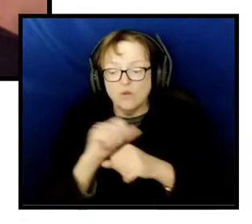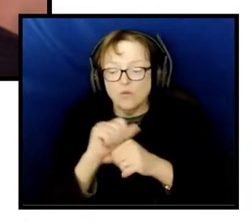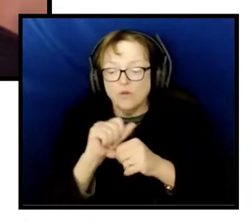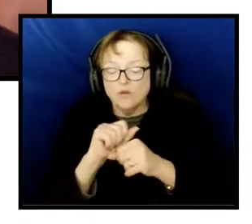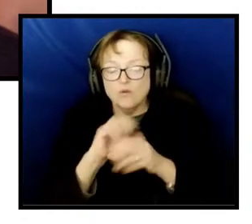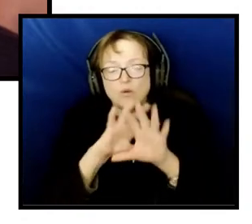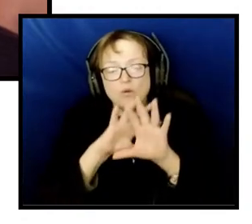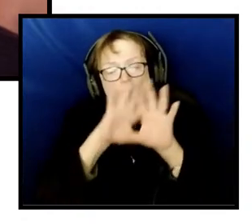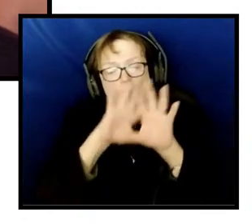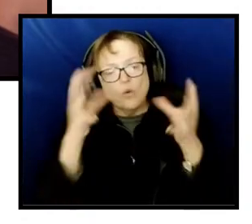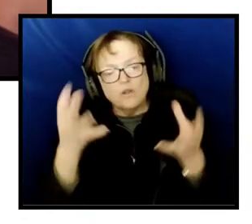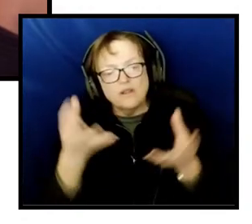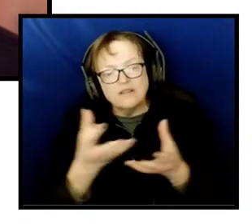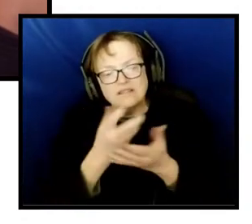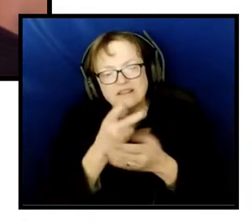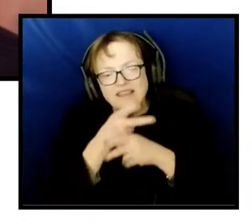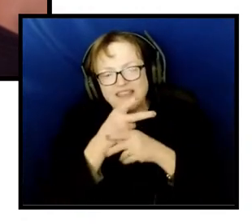care.